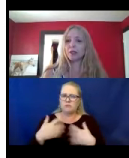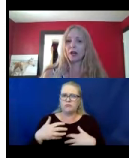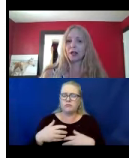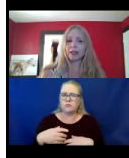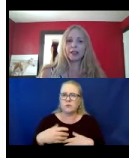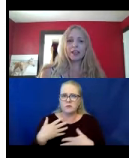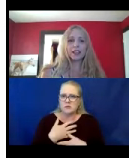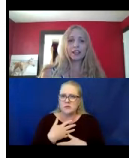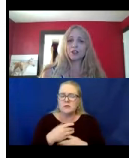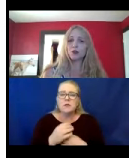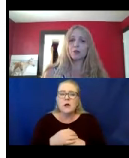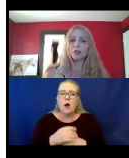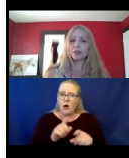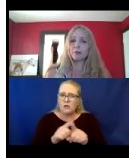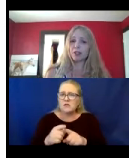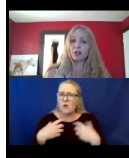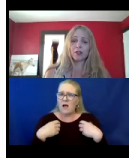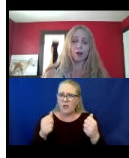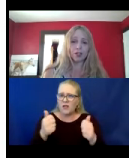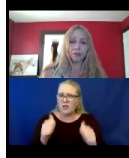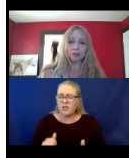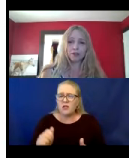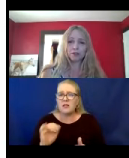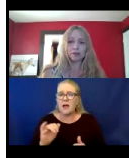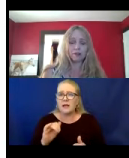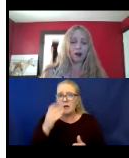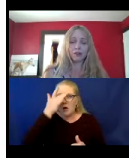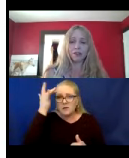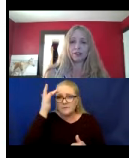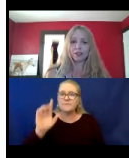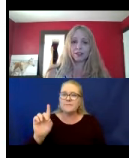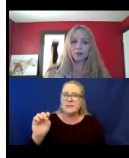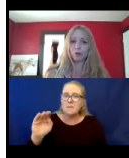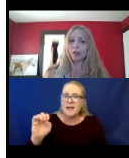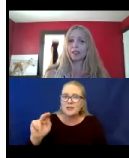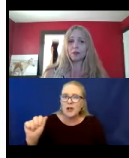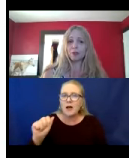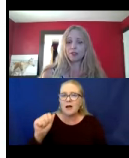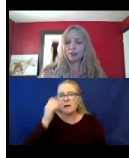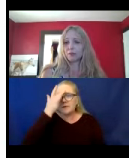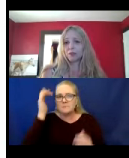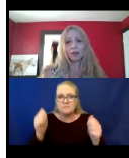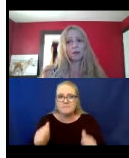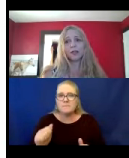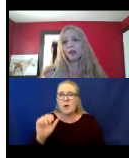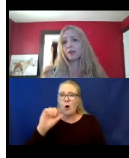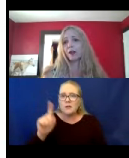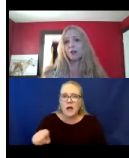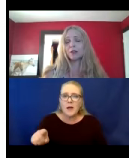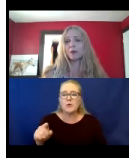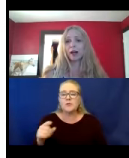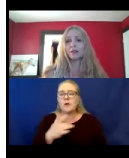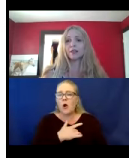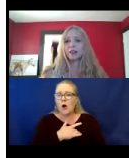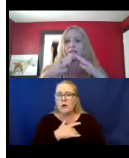health decline. It can contribute to dementia and Alzheimer's, heart disease, weakened immune systems, and many other